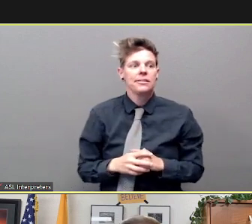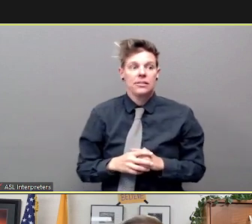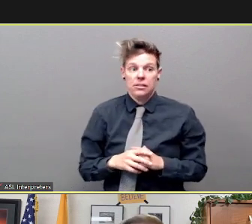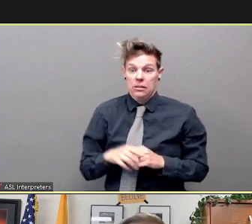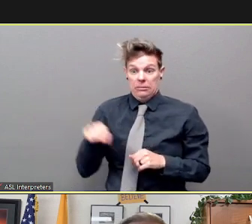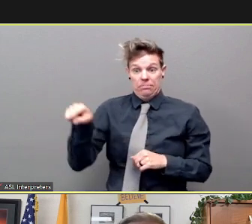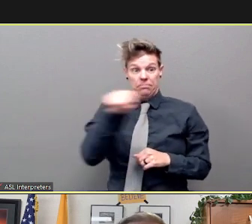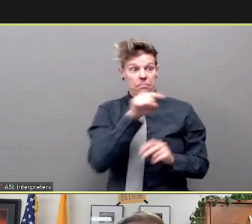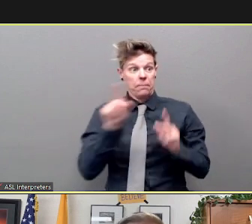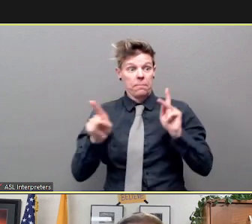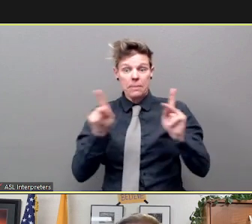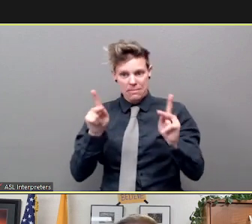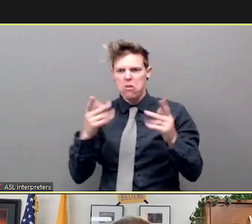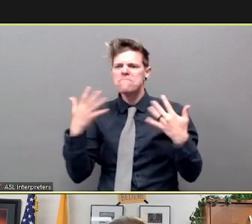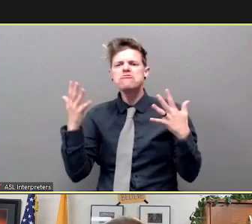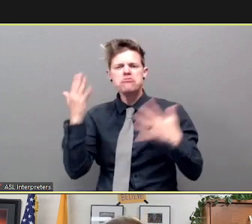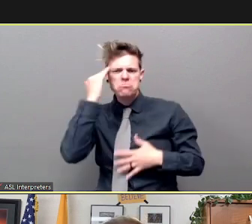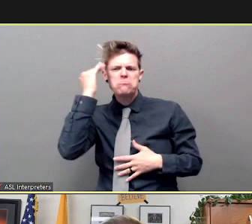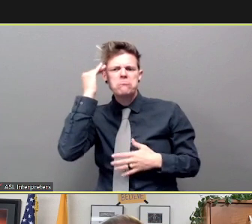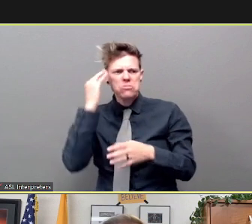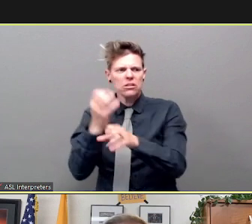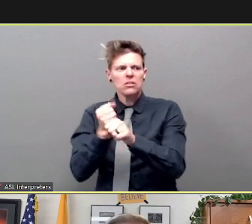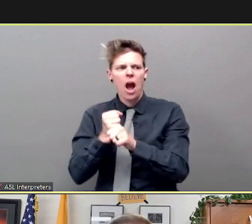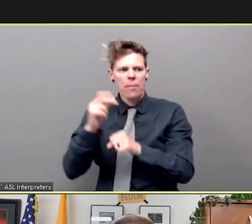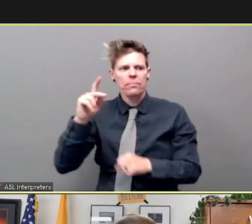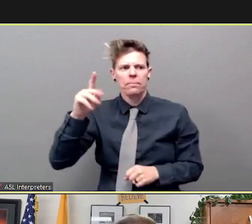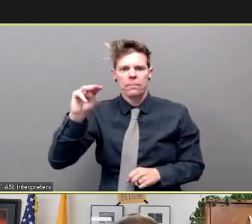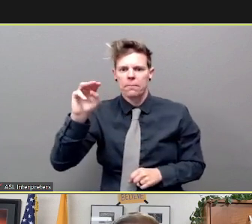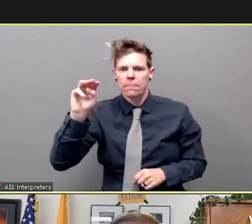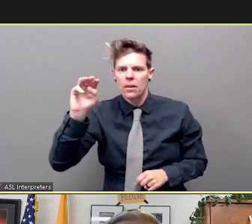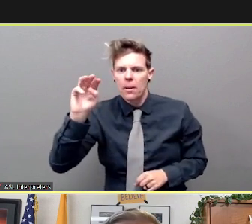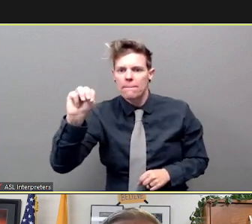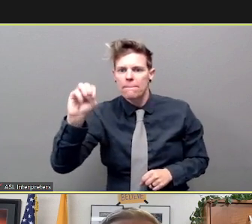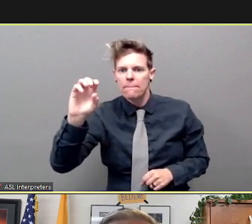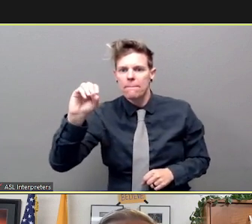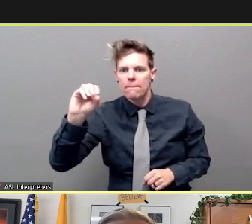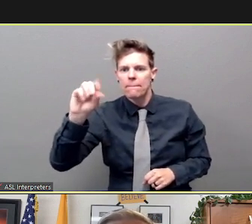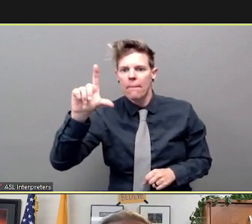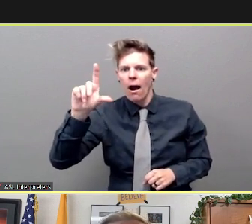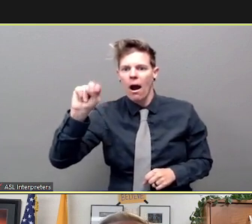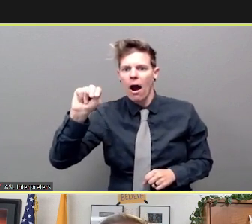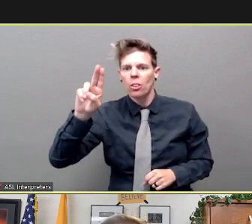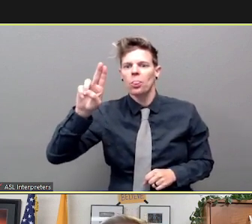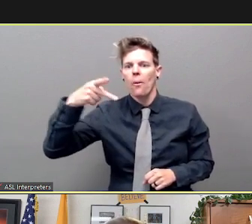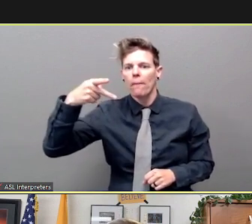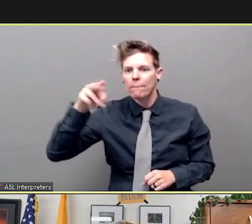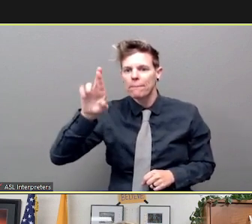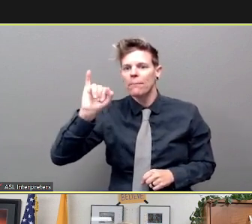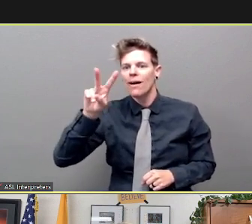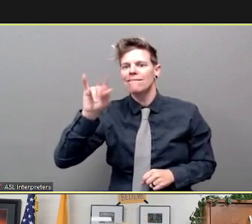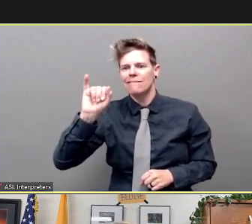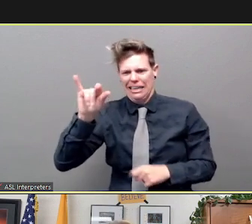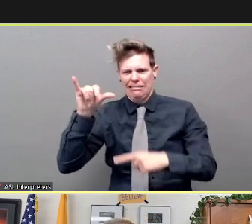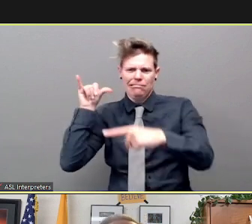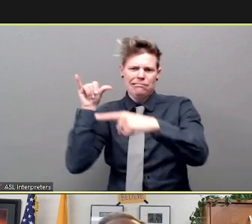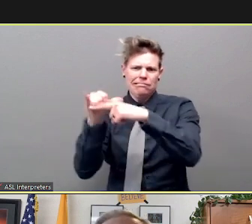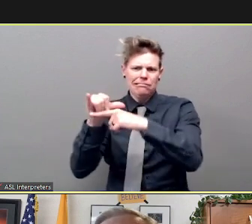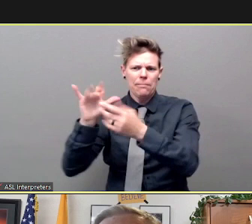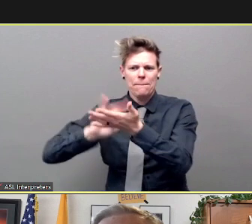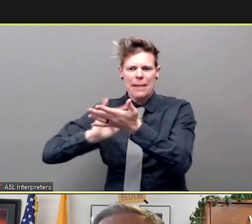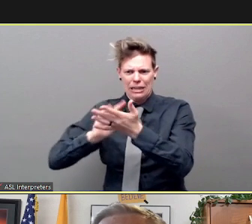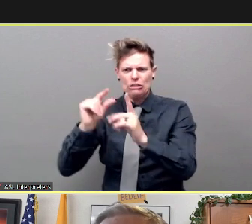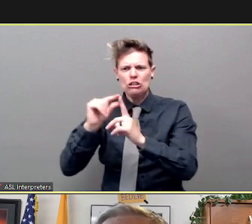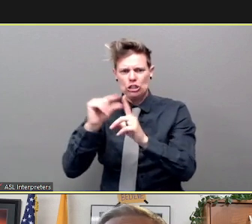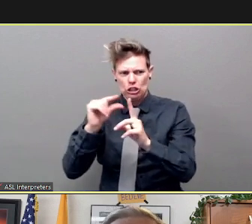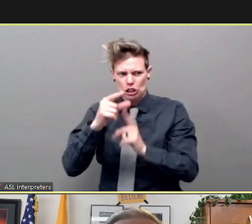or molnupiravir. And I'm going to say a little bit more about bebtelovimab, which is